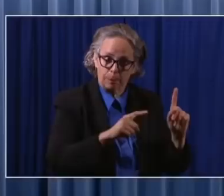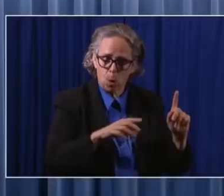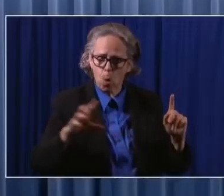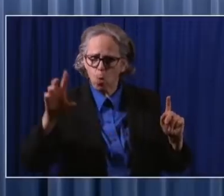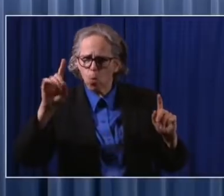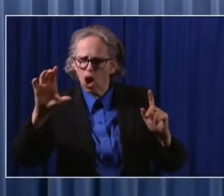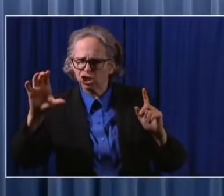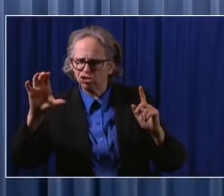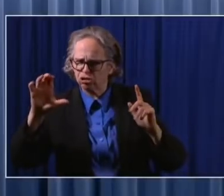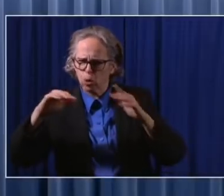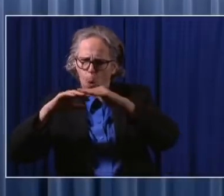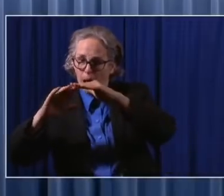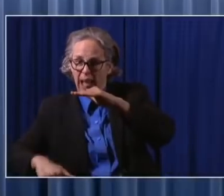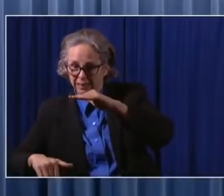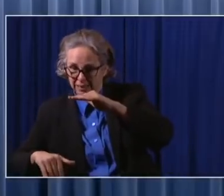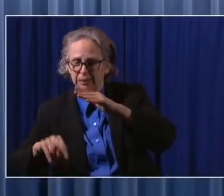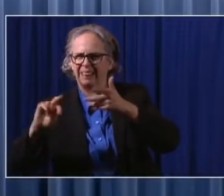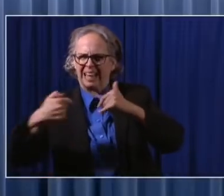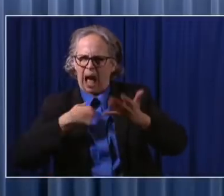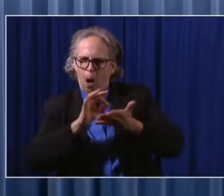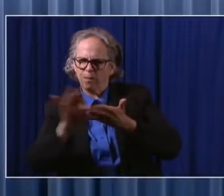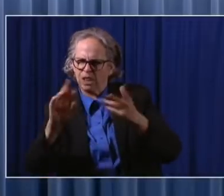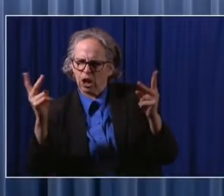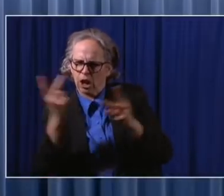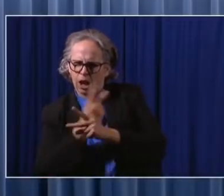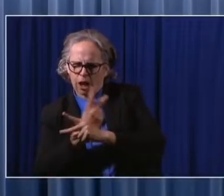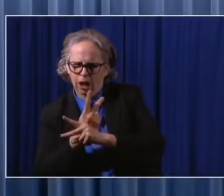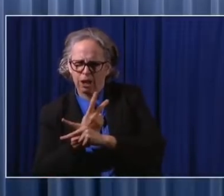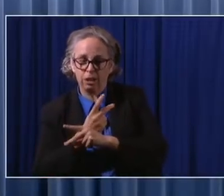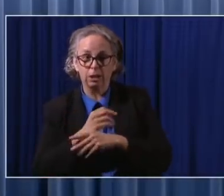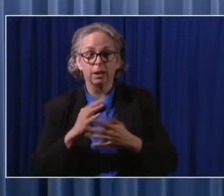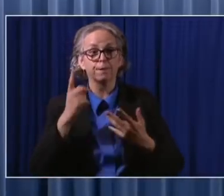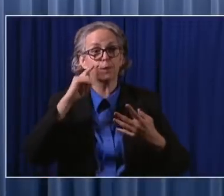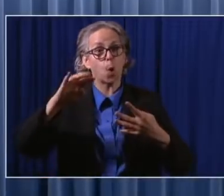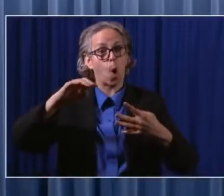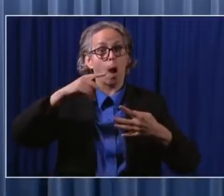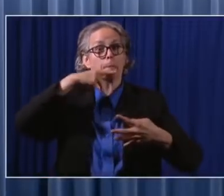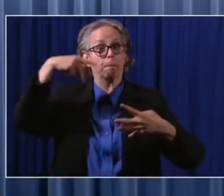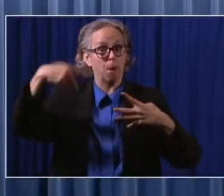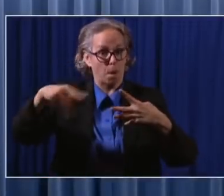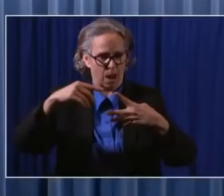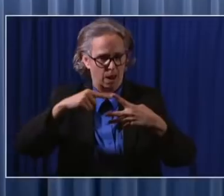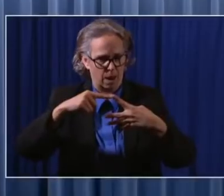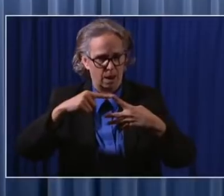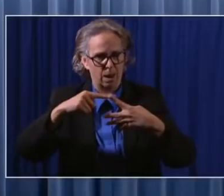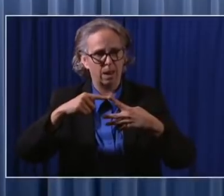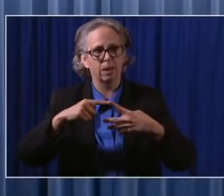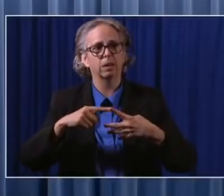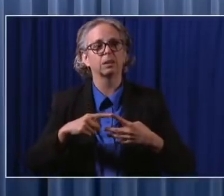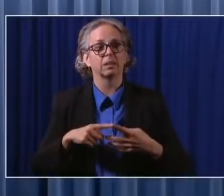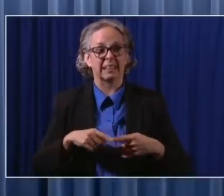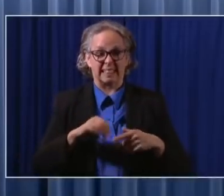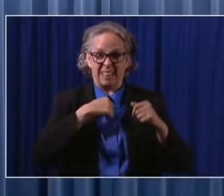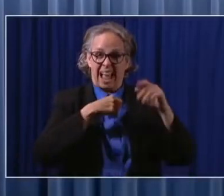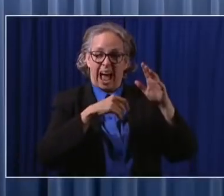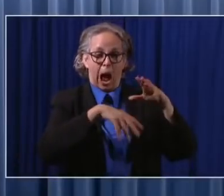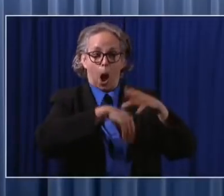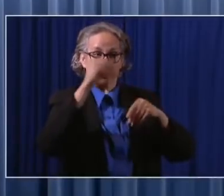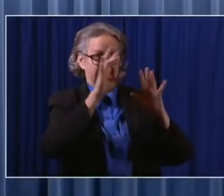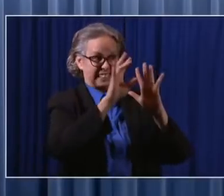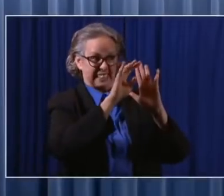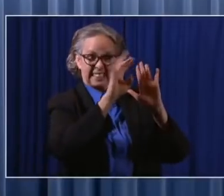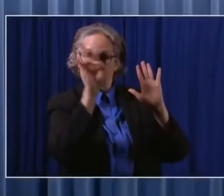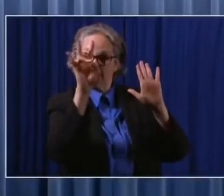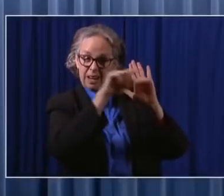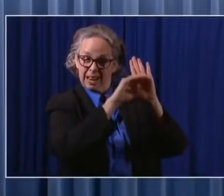Level 4 or purple, a county must trigger 6 or more indicators during 2 reporting periods in a row.